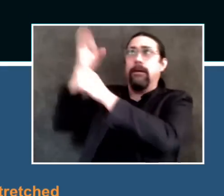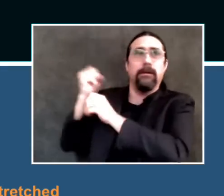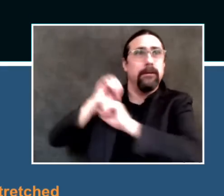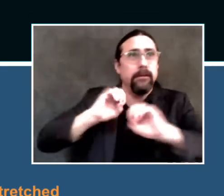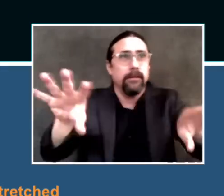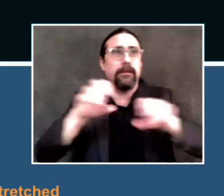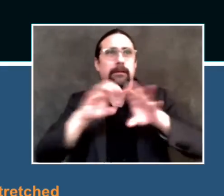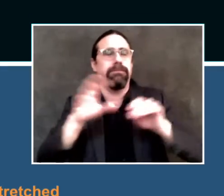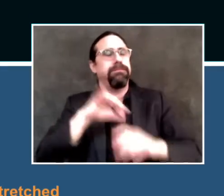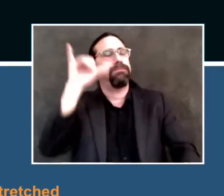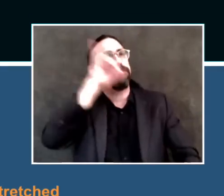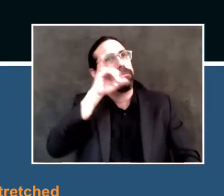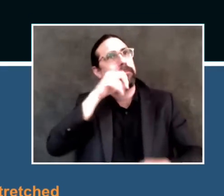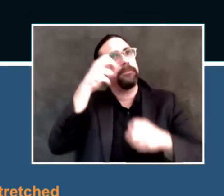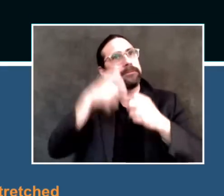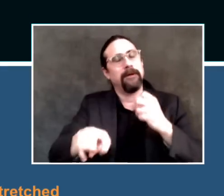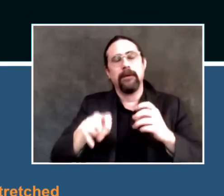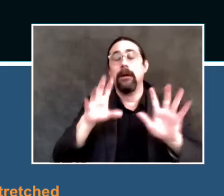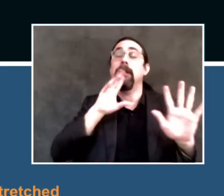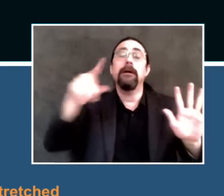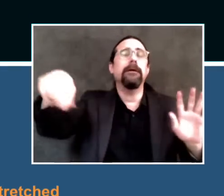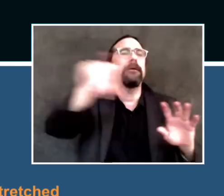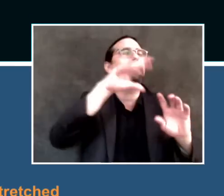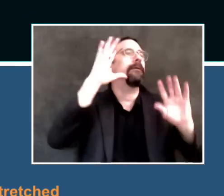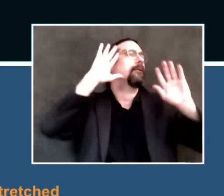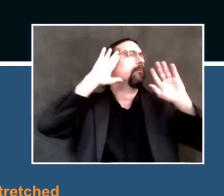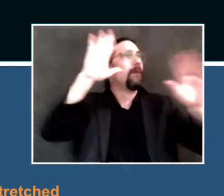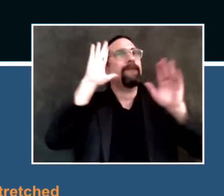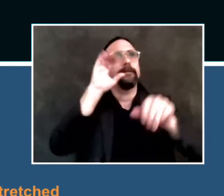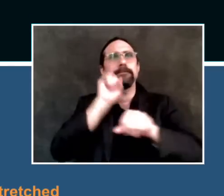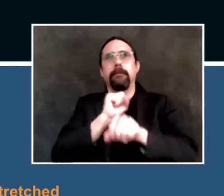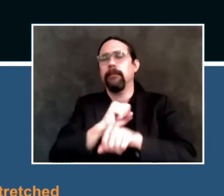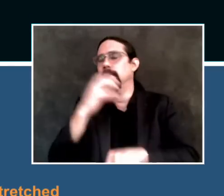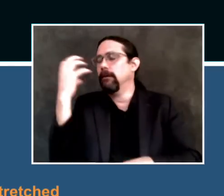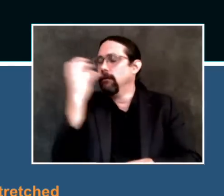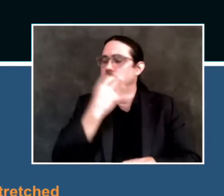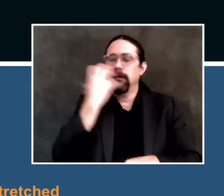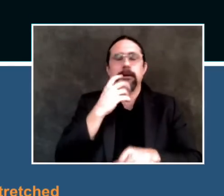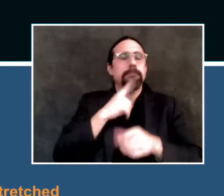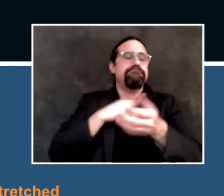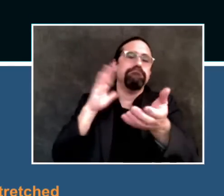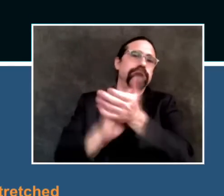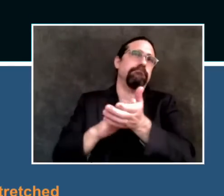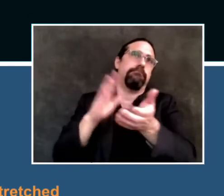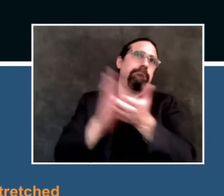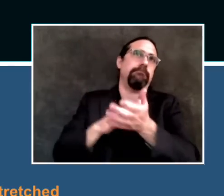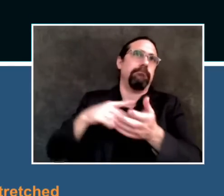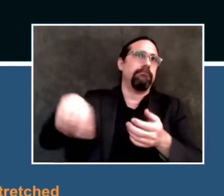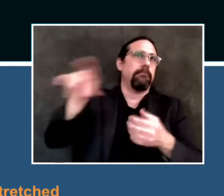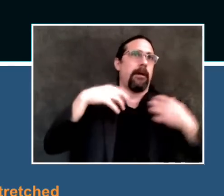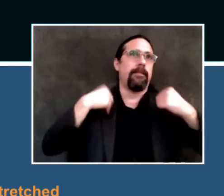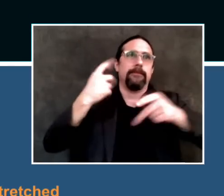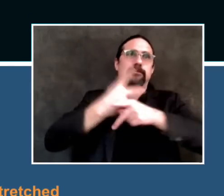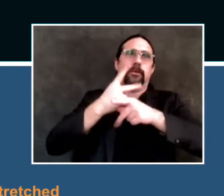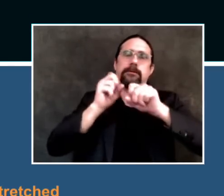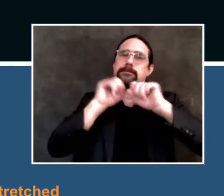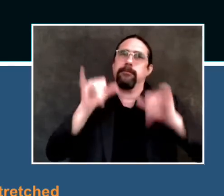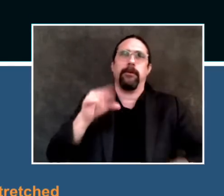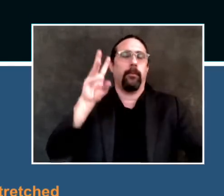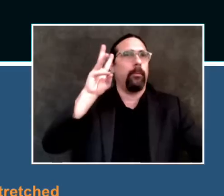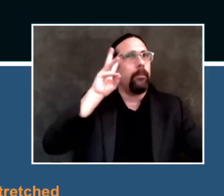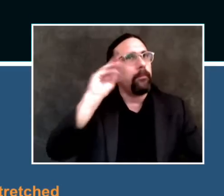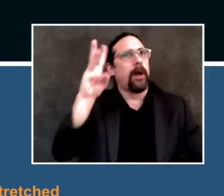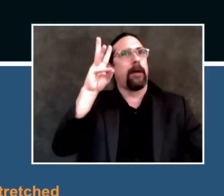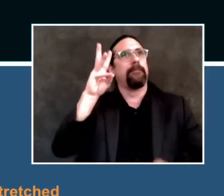gone through hell, but they've held the line. They've saved a lot of lives. We got to keep the healthcare system strong. The one thing we